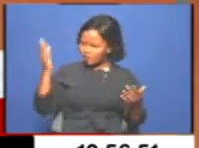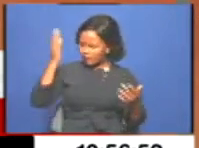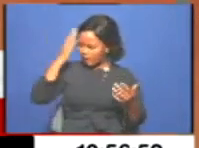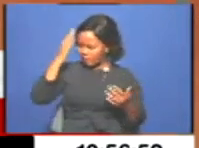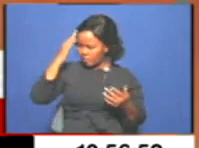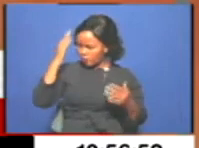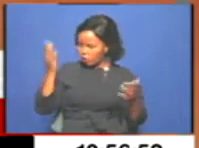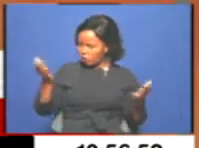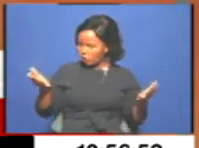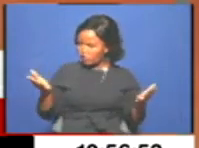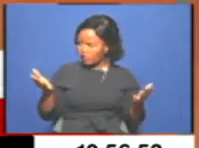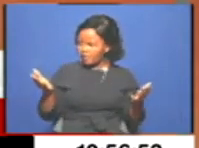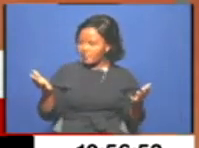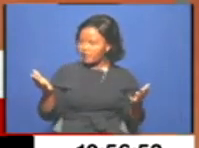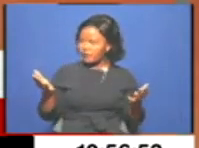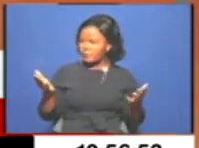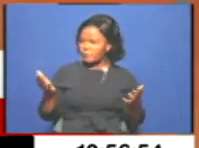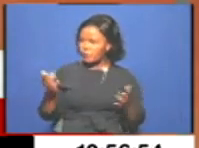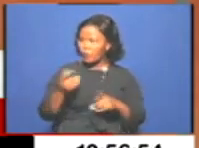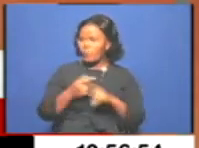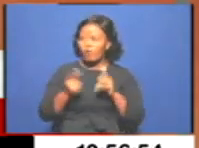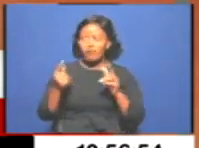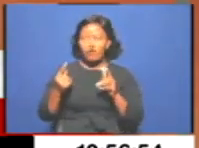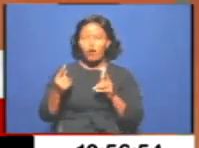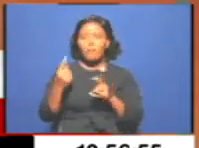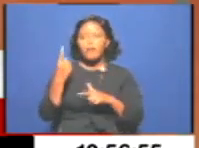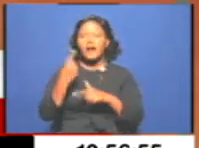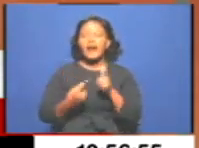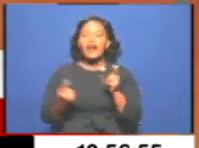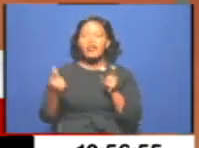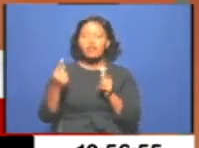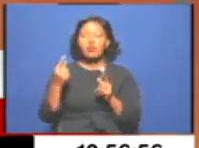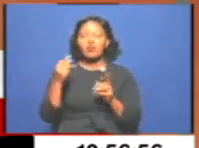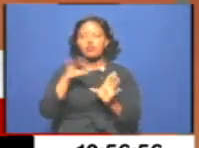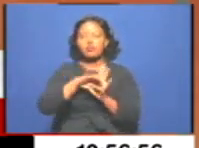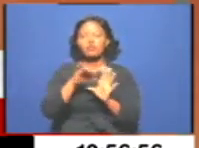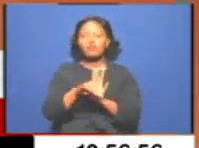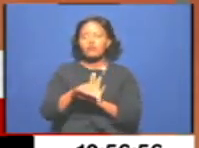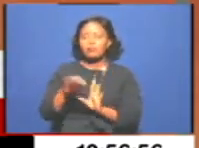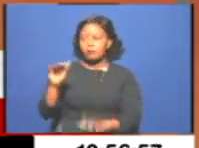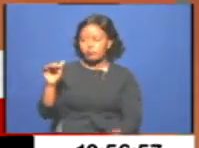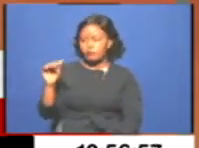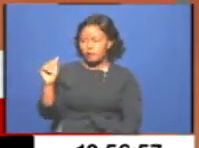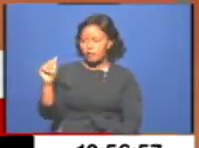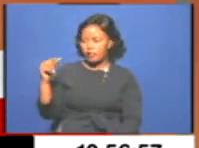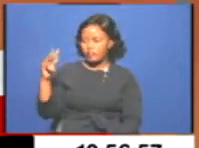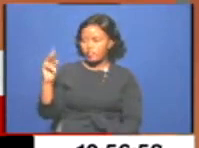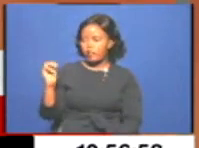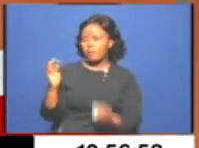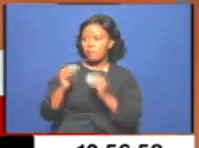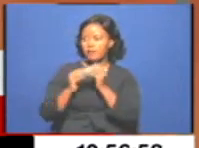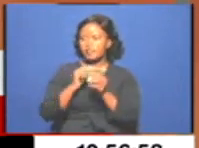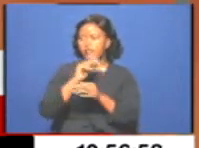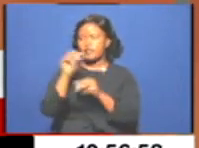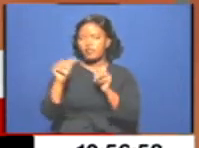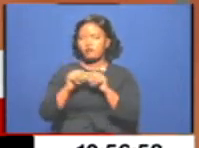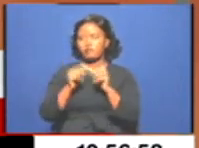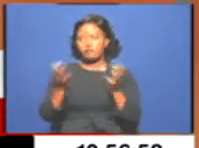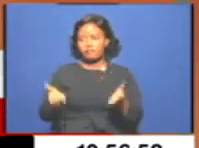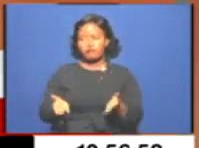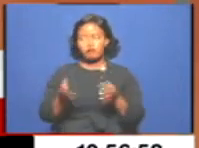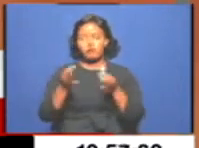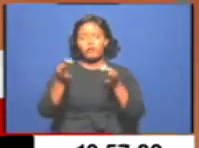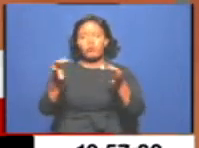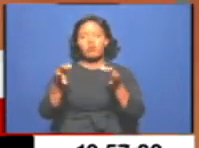the annual general, the elective AGM that you had, was about the financial cleanup that